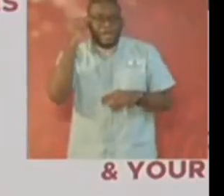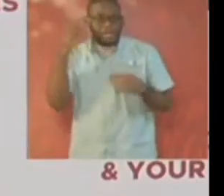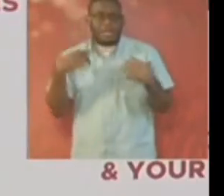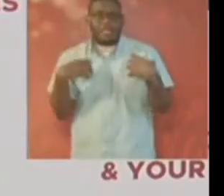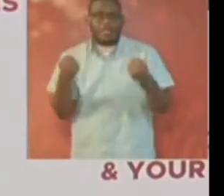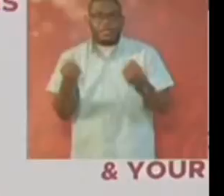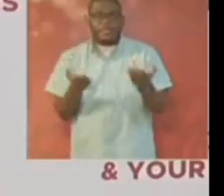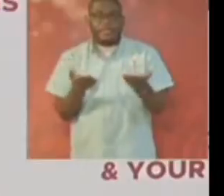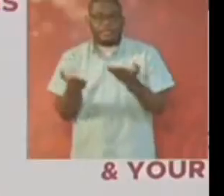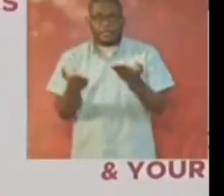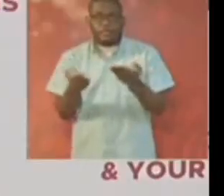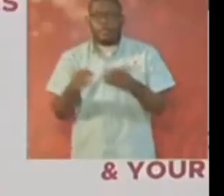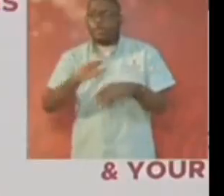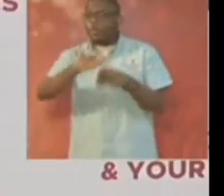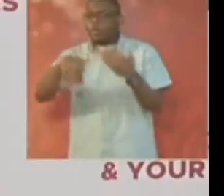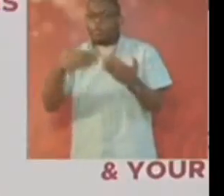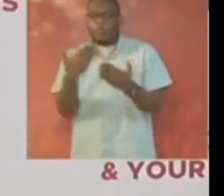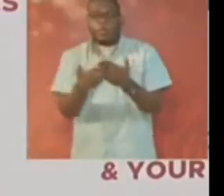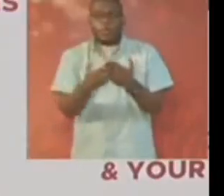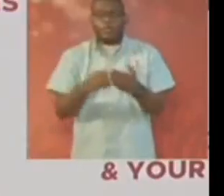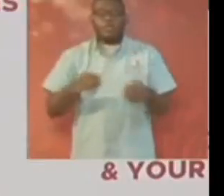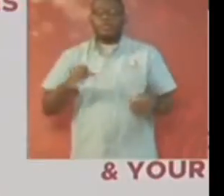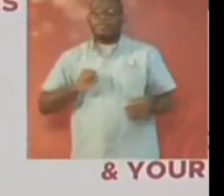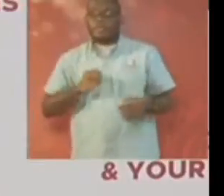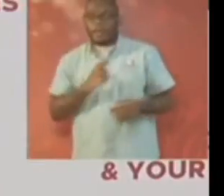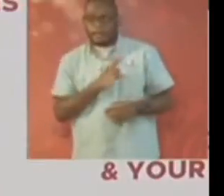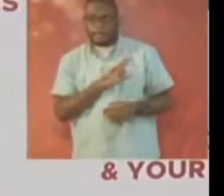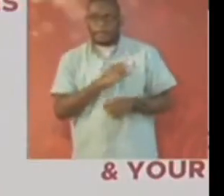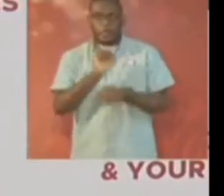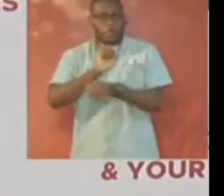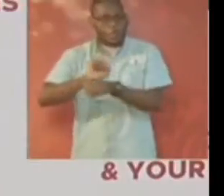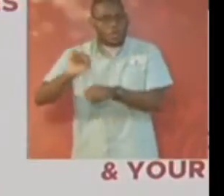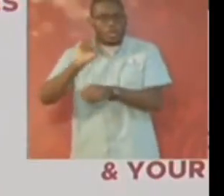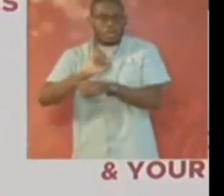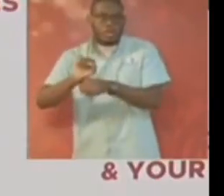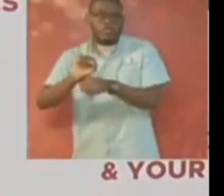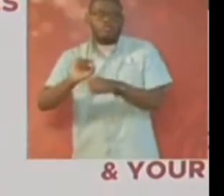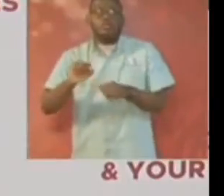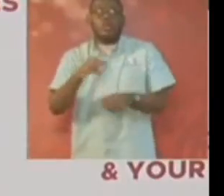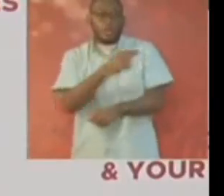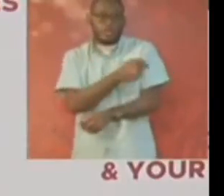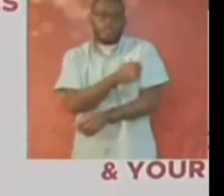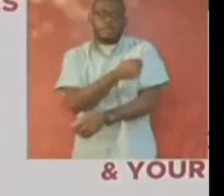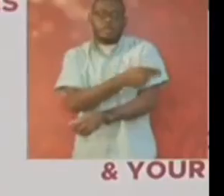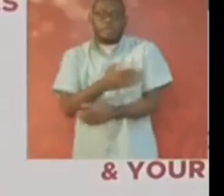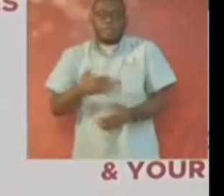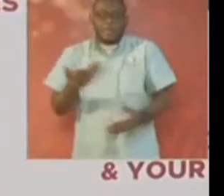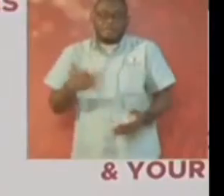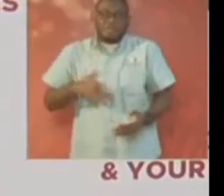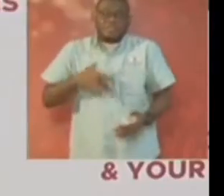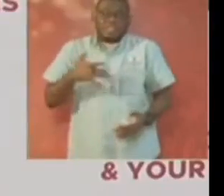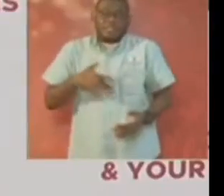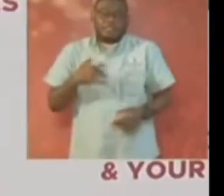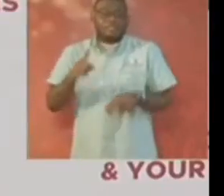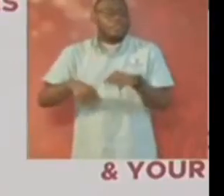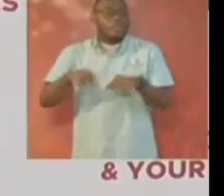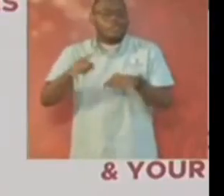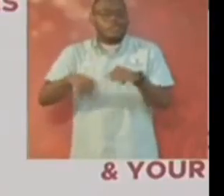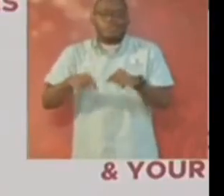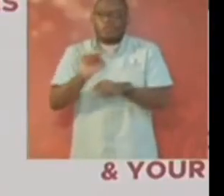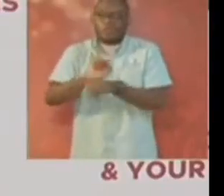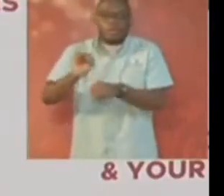programs geared towards staff who continuously feel that they may not be able to cope with the situation